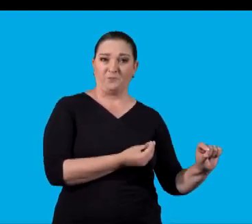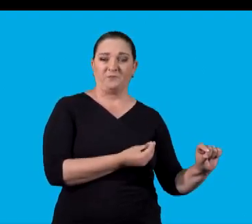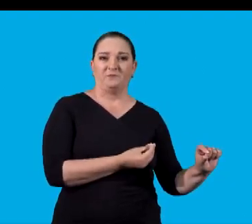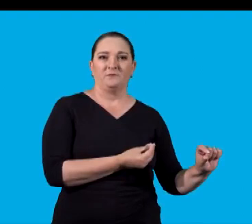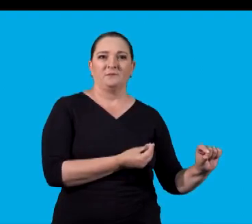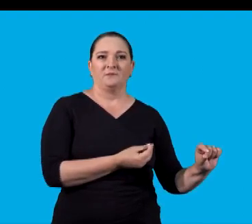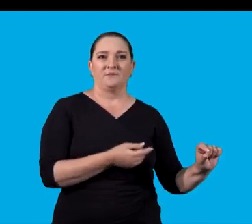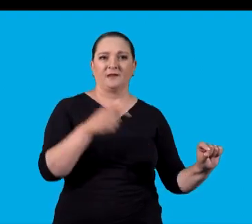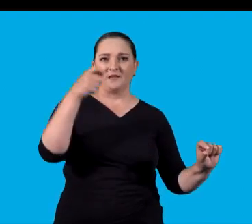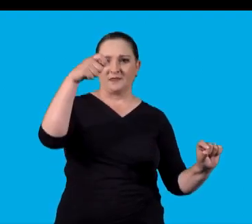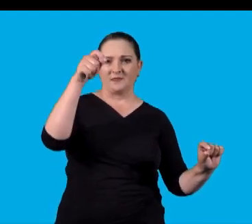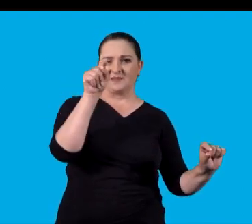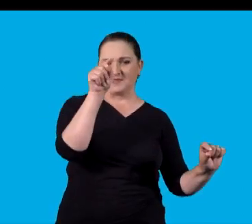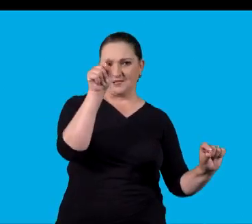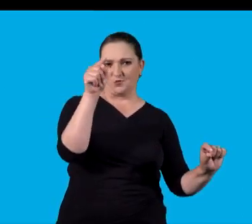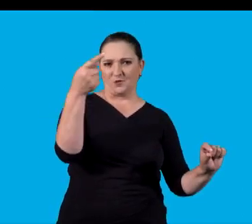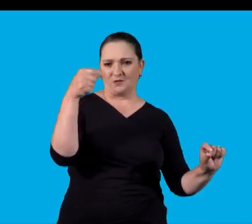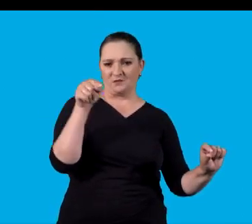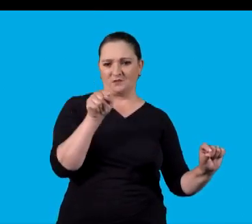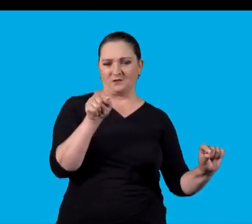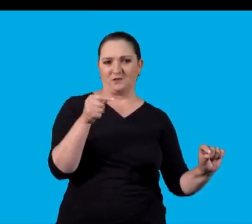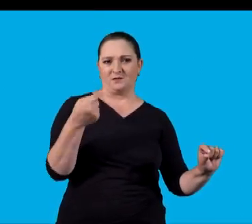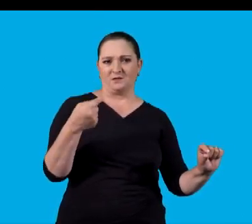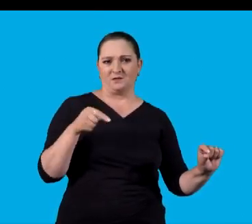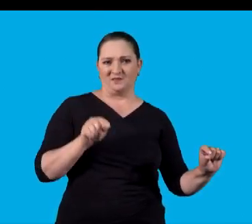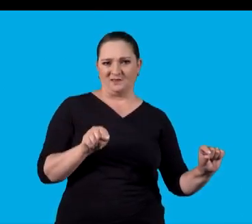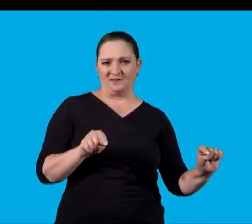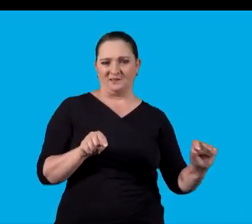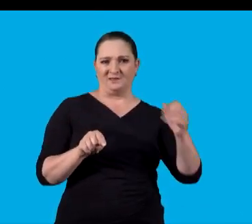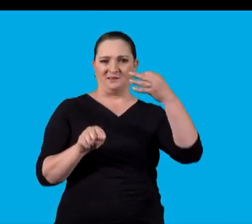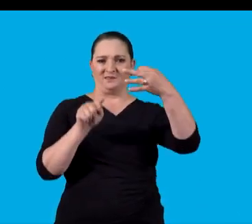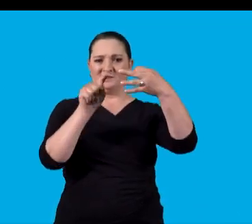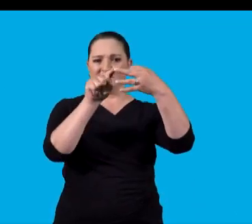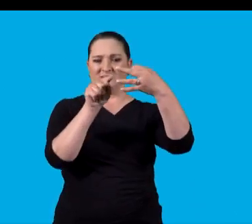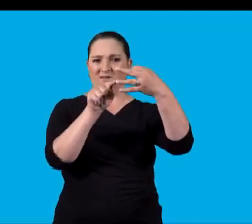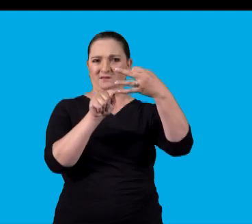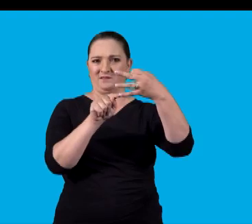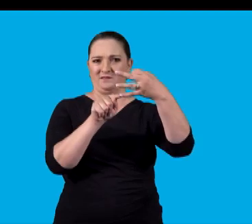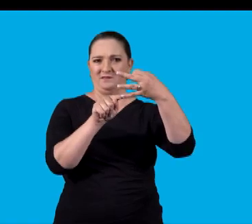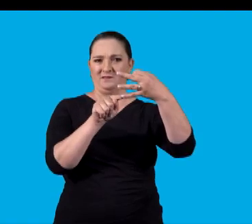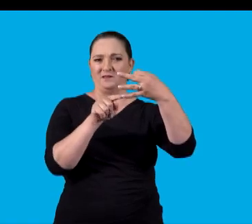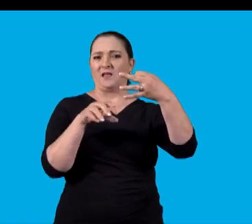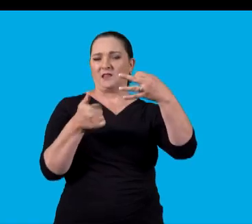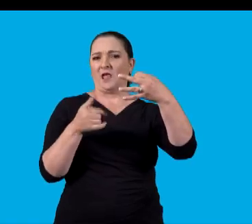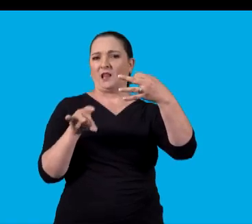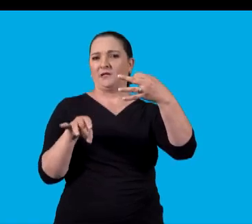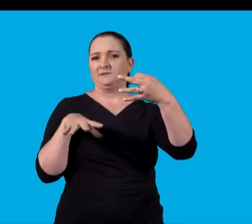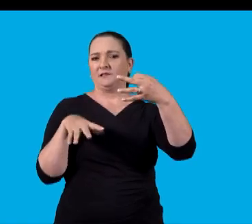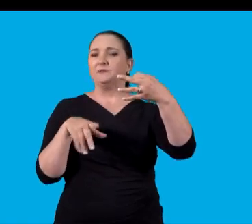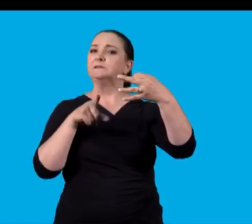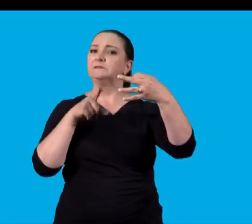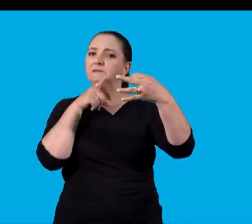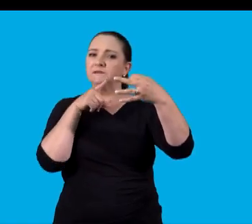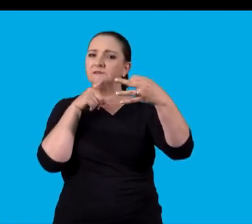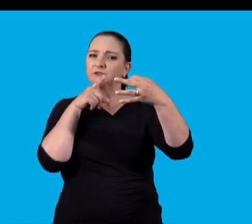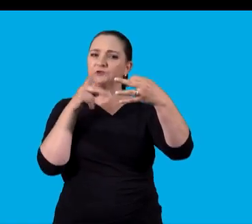it by taking this one. Remember, that's negative, and you get this one. So this is one way the examiner